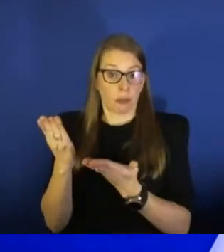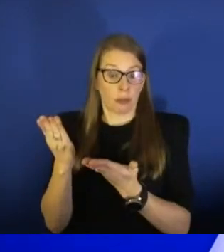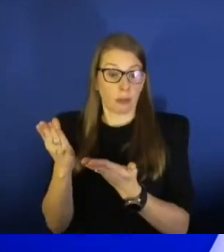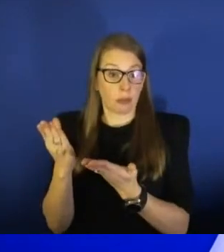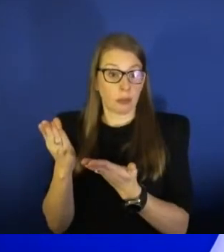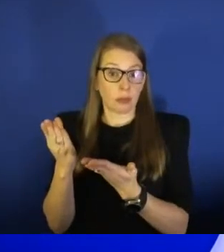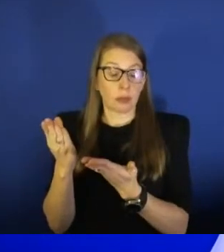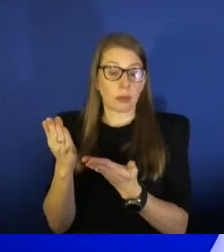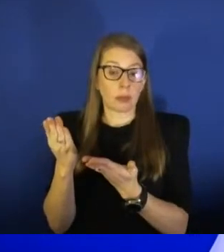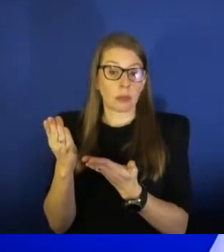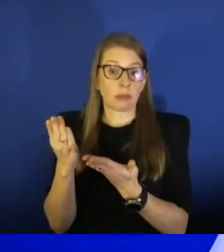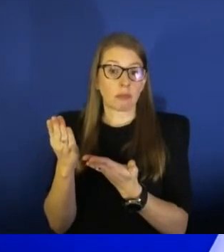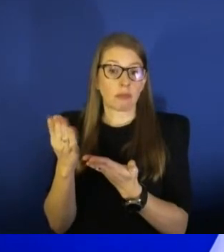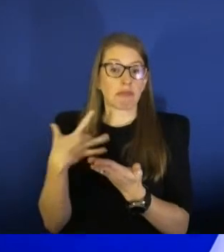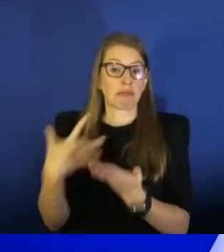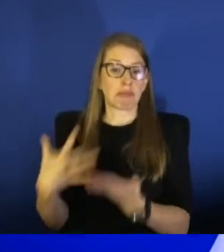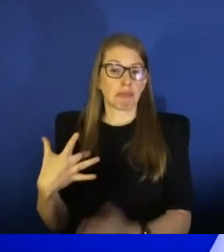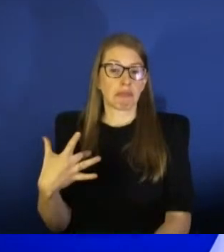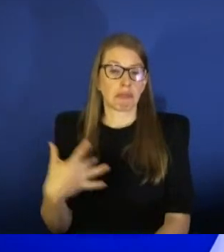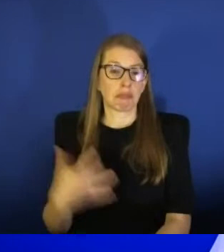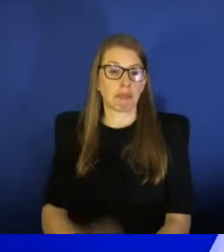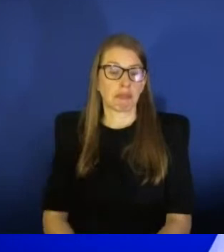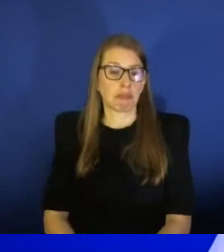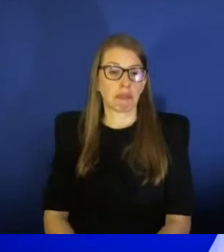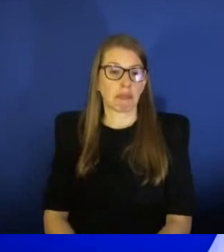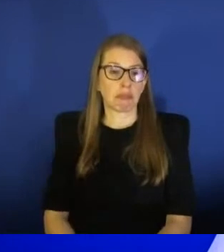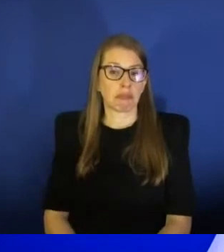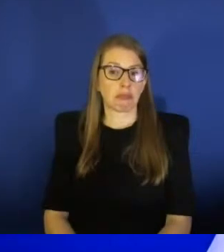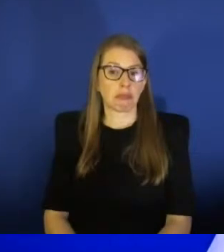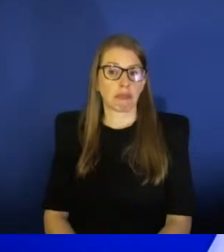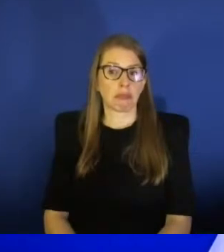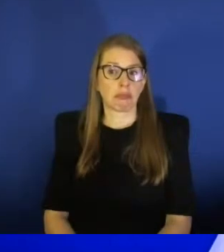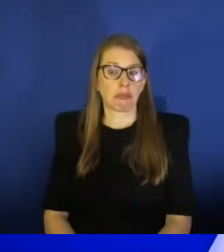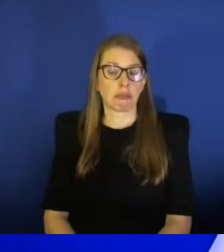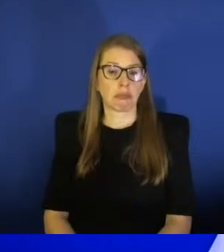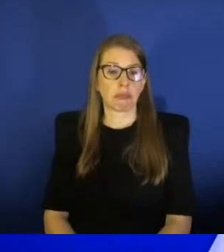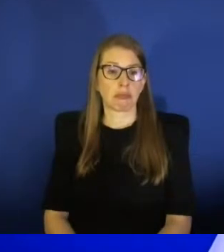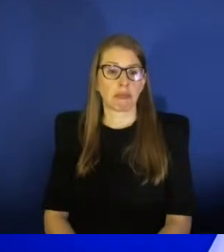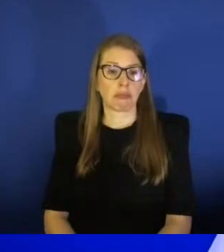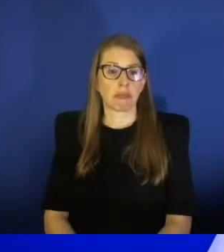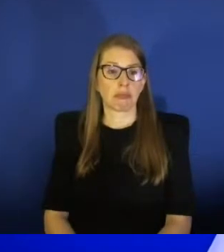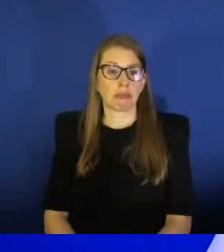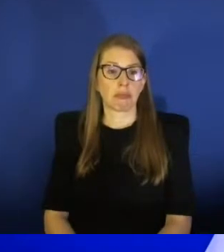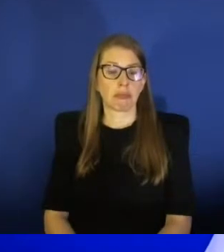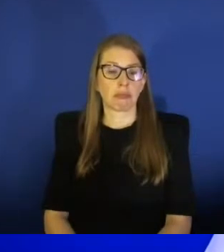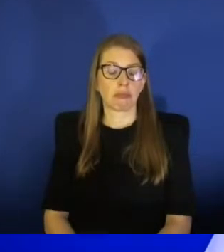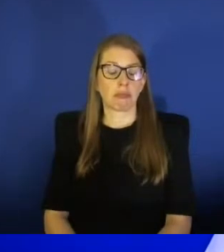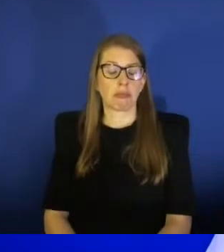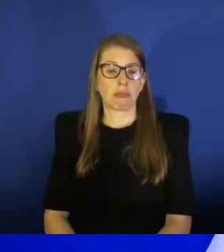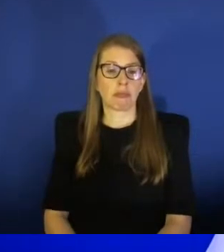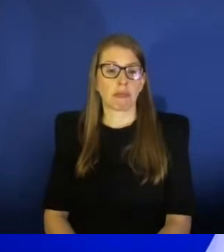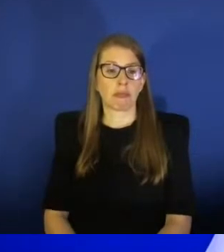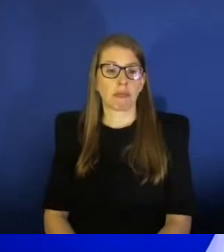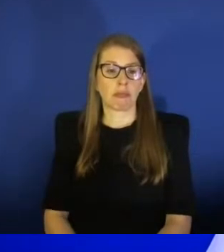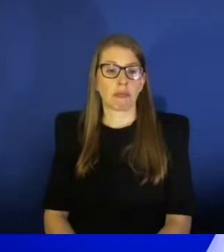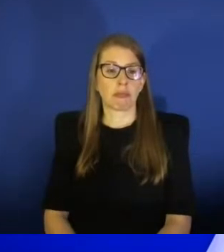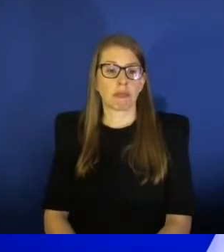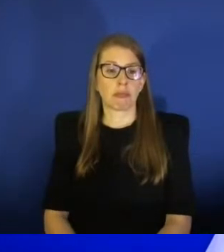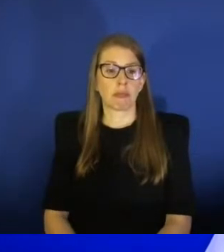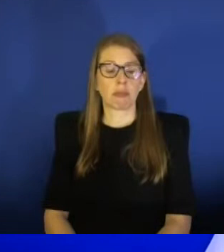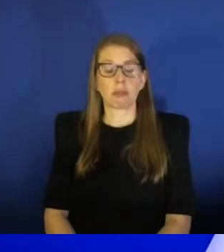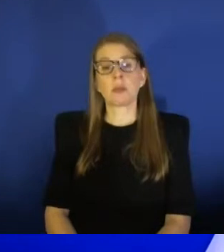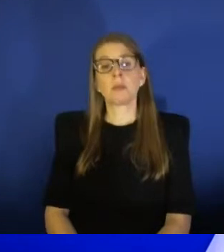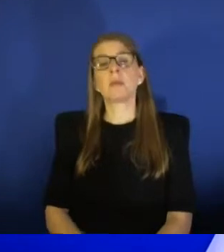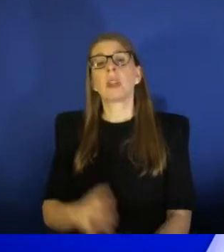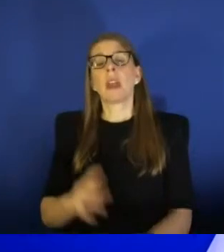we generally, I think the less prescriptive the legislation is in terms of what care we can and cannot